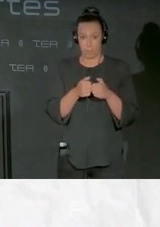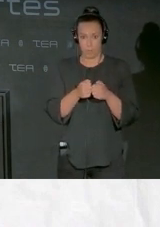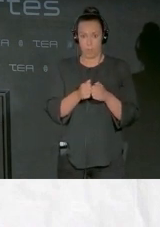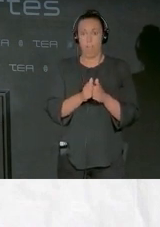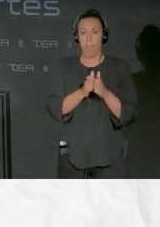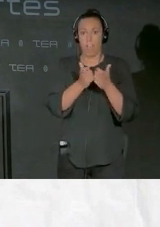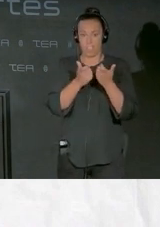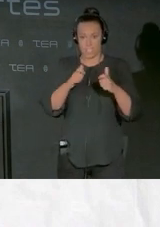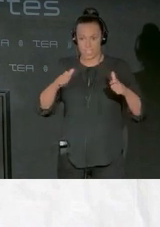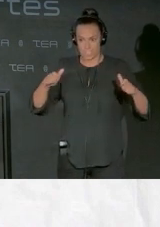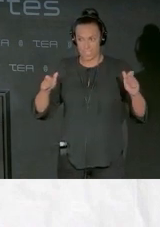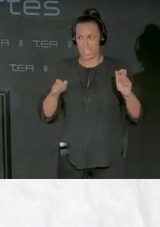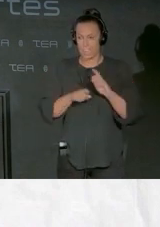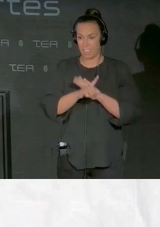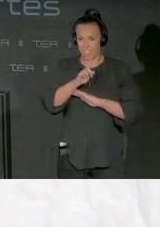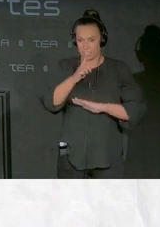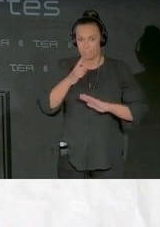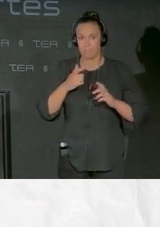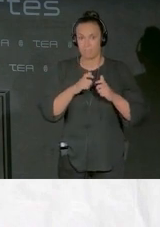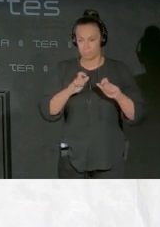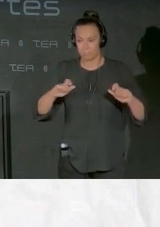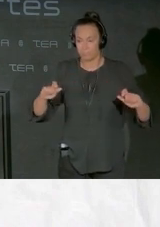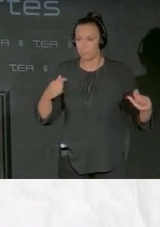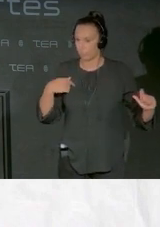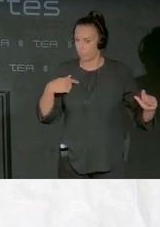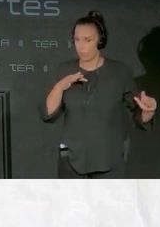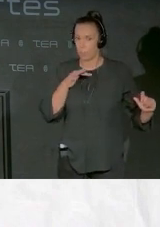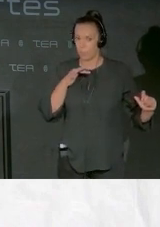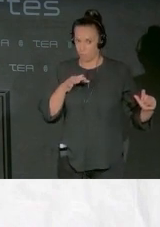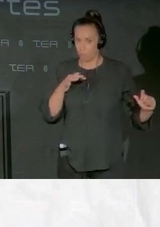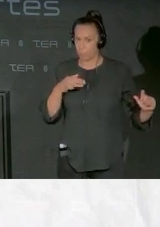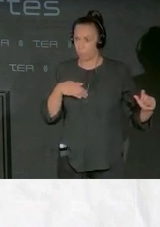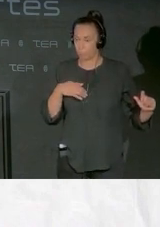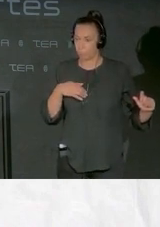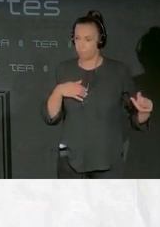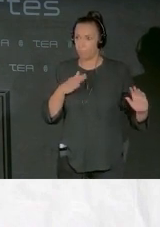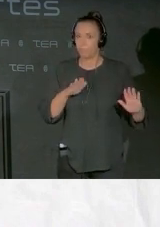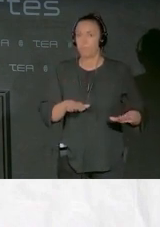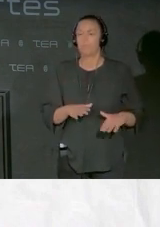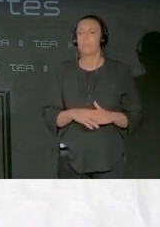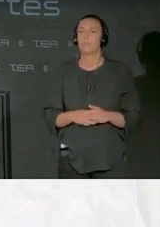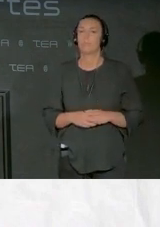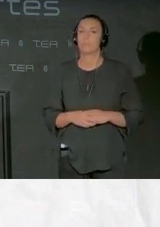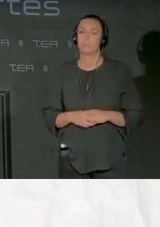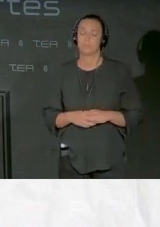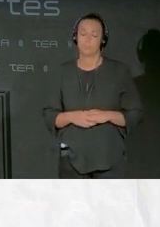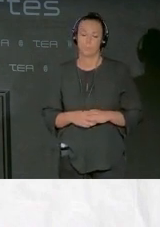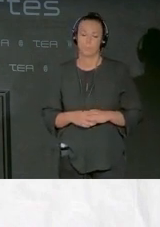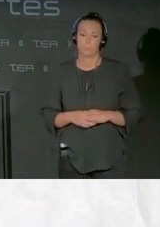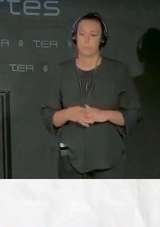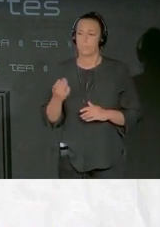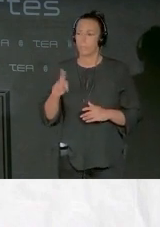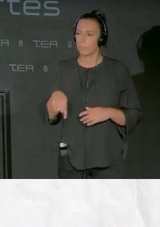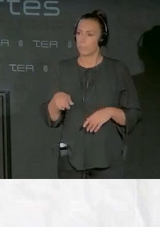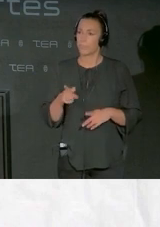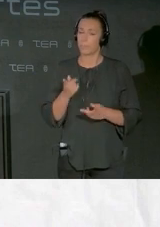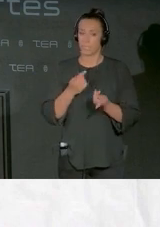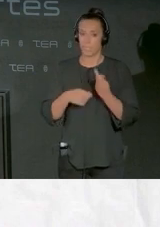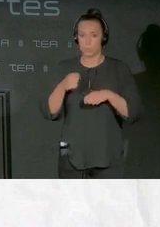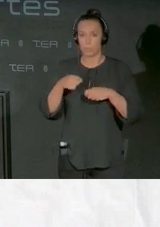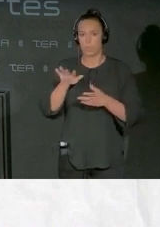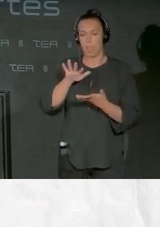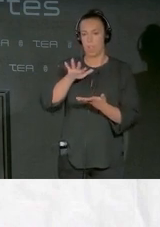on this as well. But most importantly, it's shifting as well. It's shifting within the industry with new